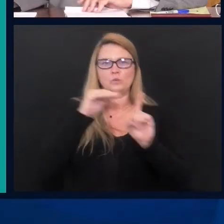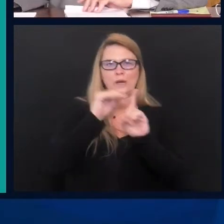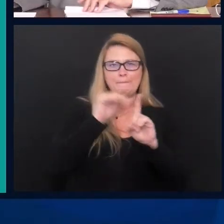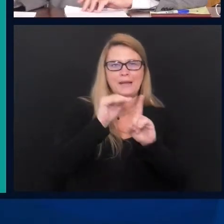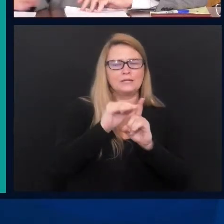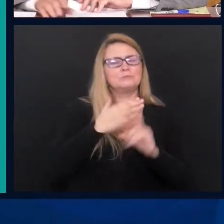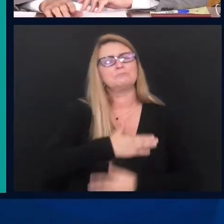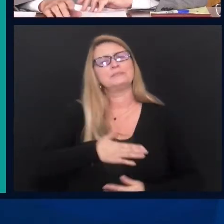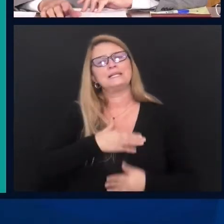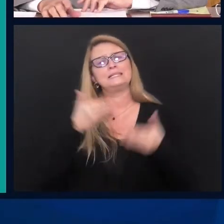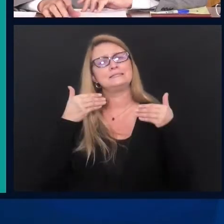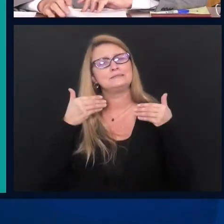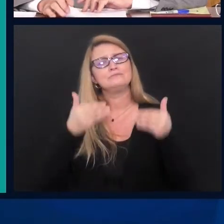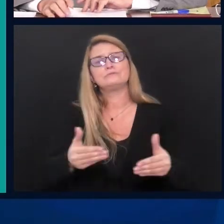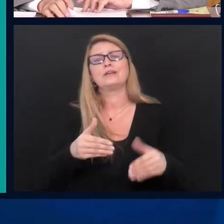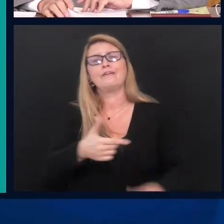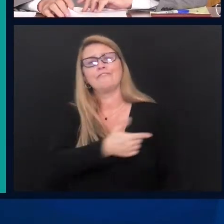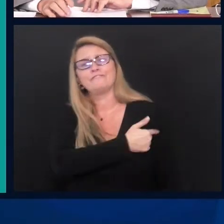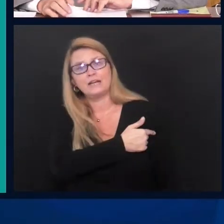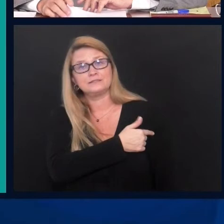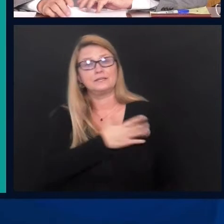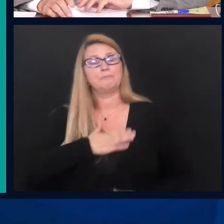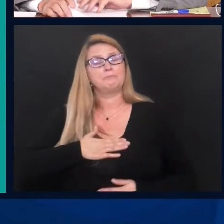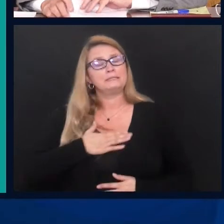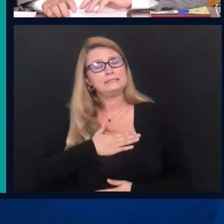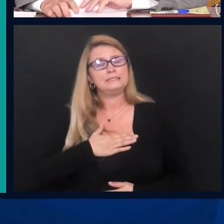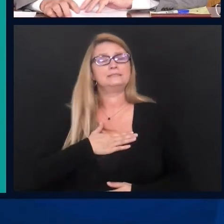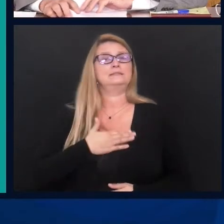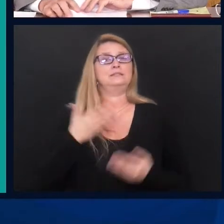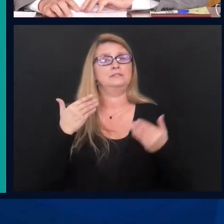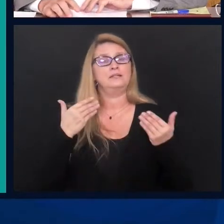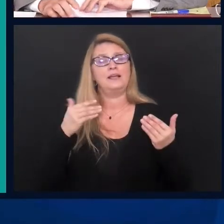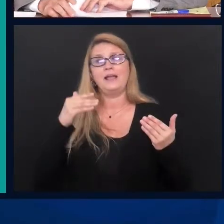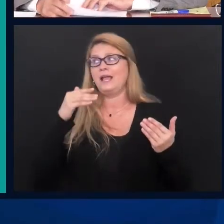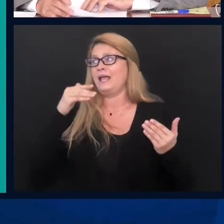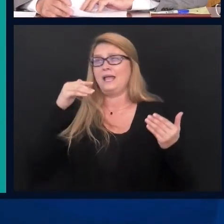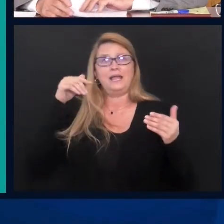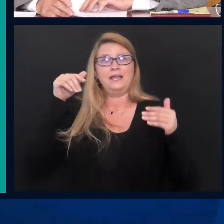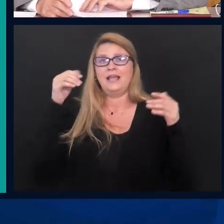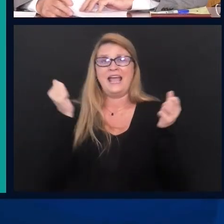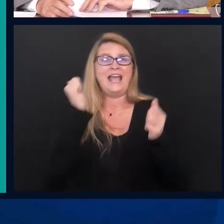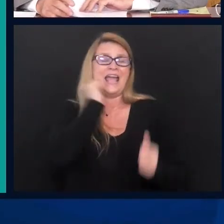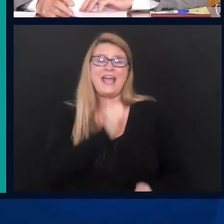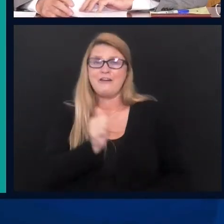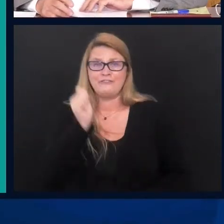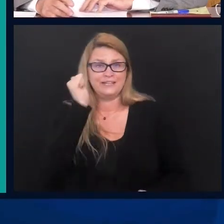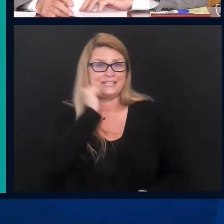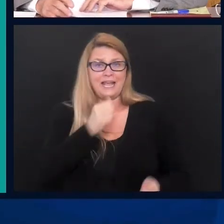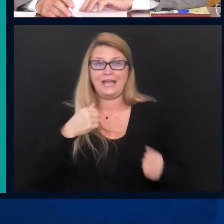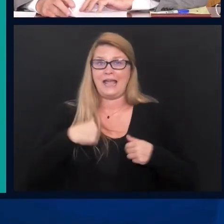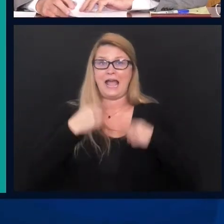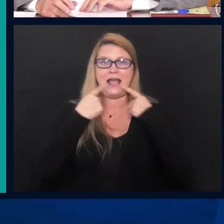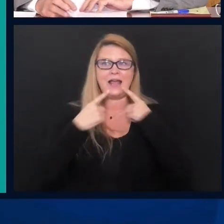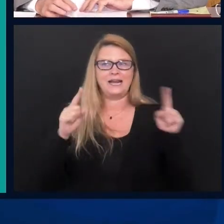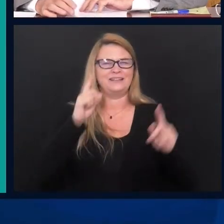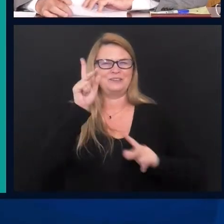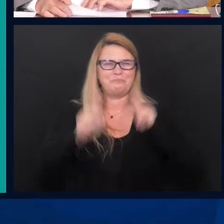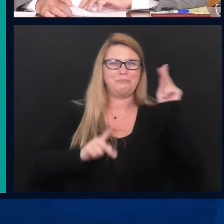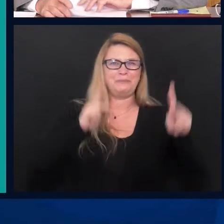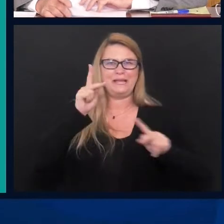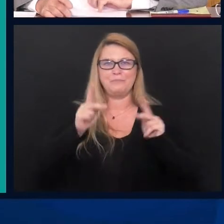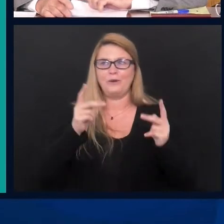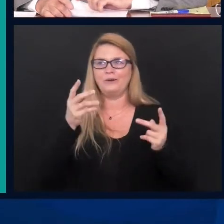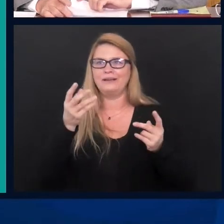got to get your vaccine. I mean, that's just all there is to it. This thing, like I say every day, about people scaring you about getting